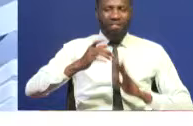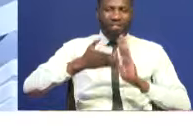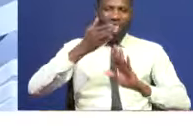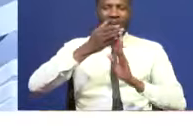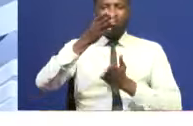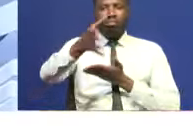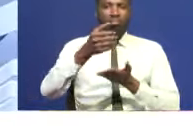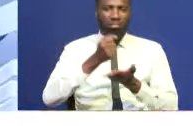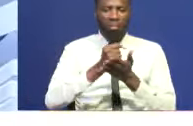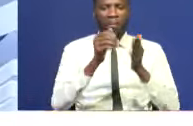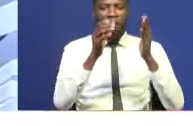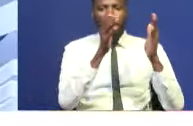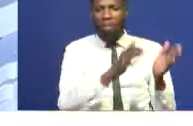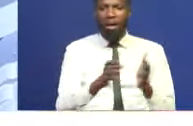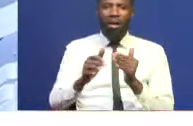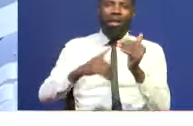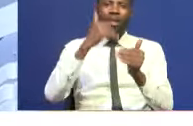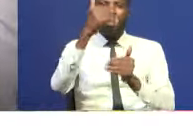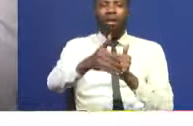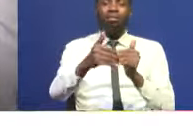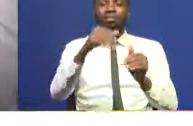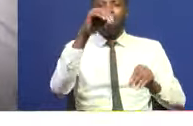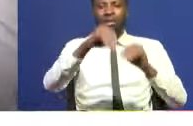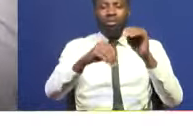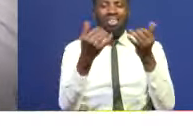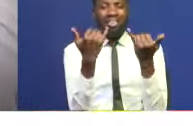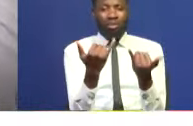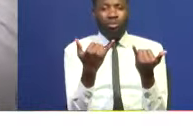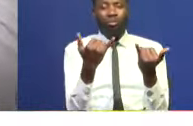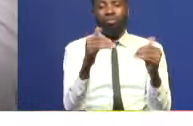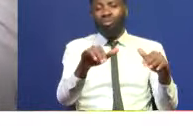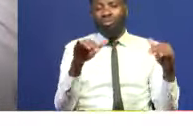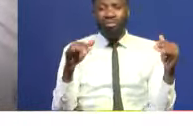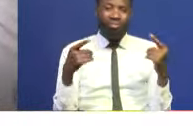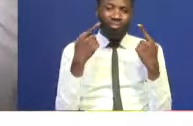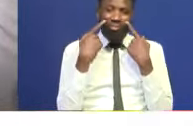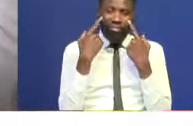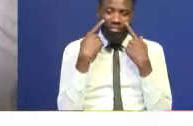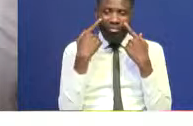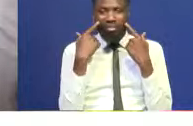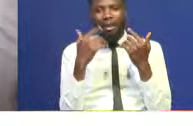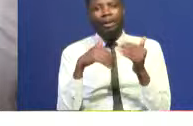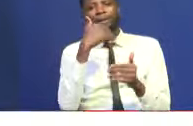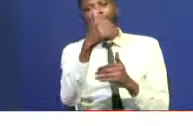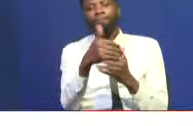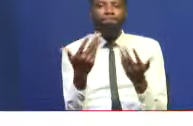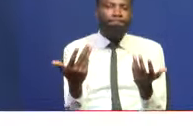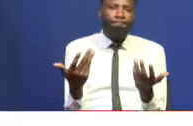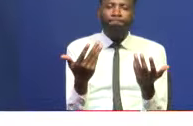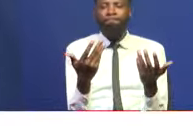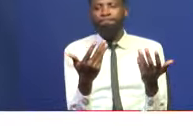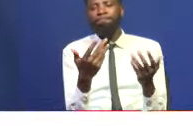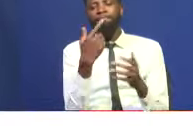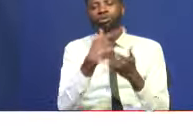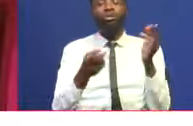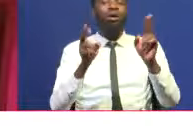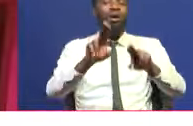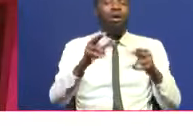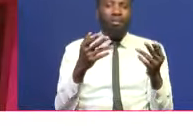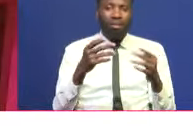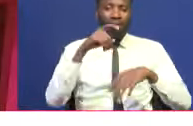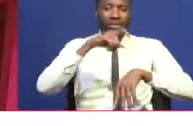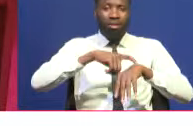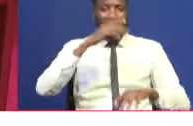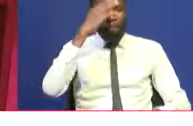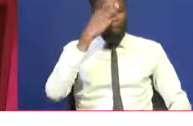for the next poll. It is now a game of wait and see what is next for the nominees as both Parliament and the